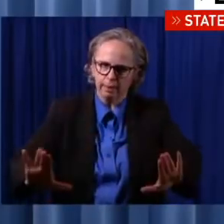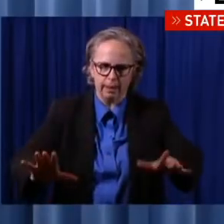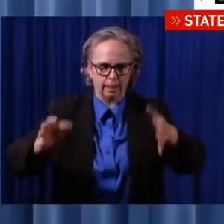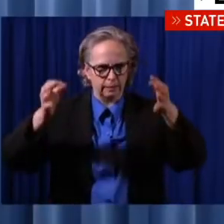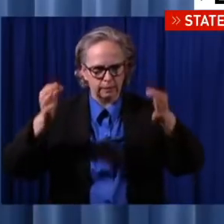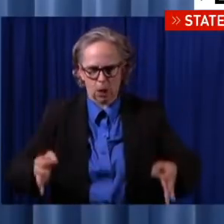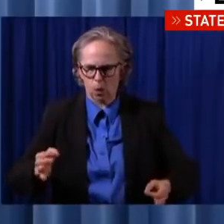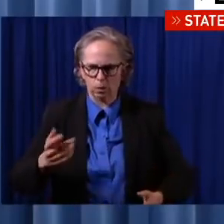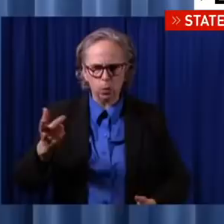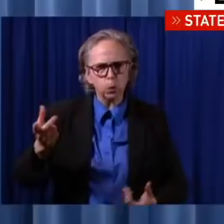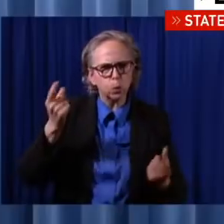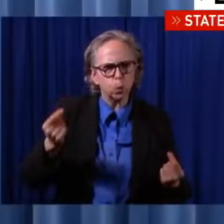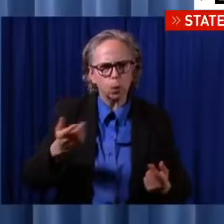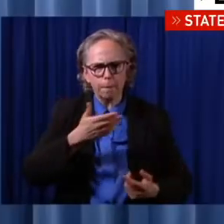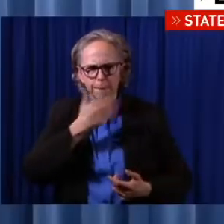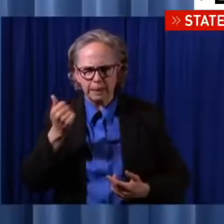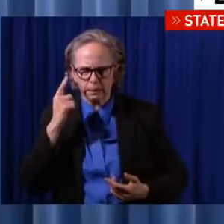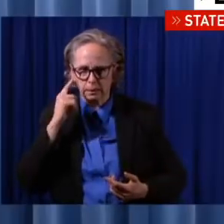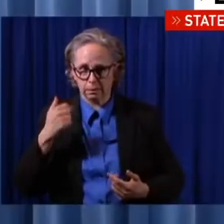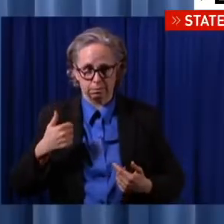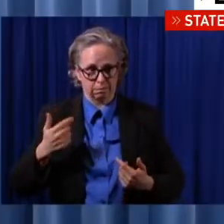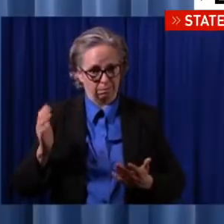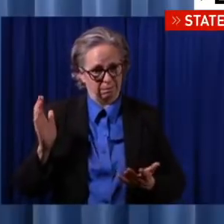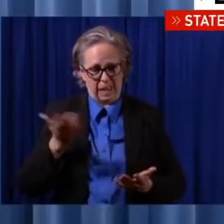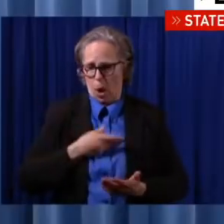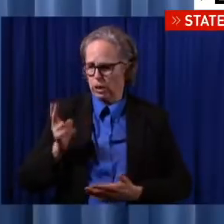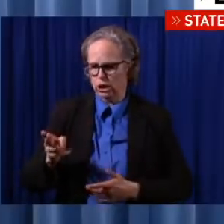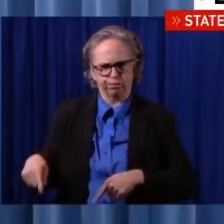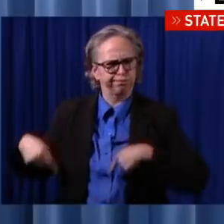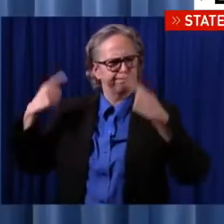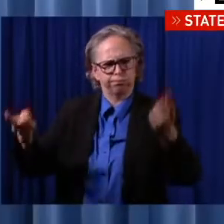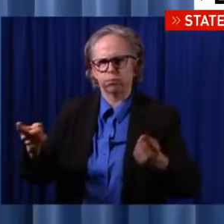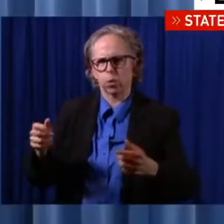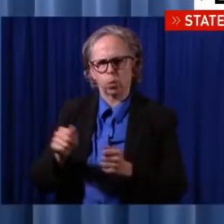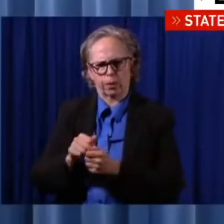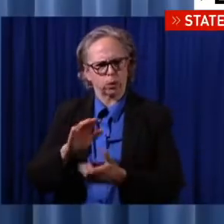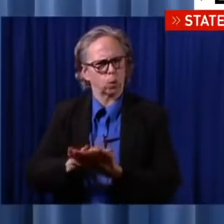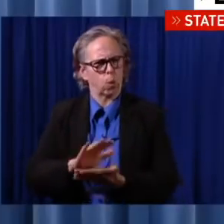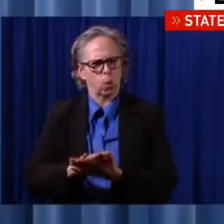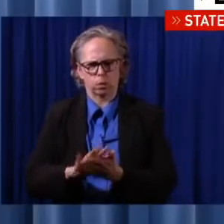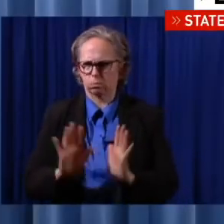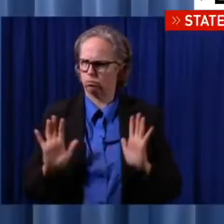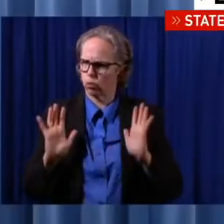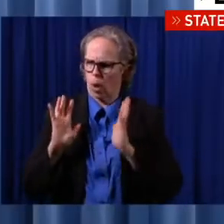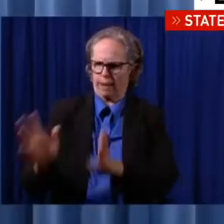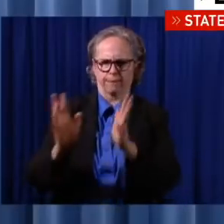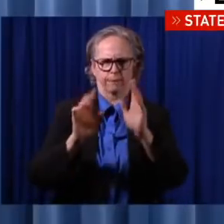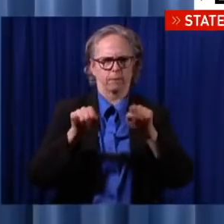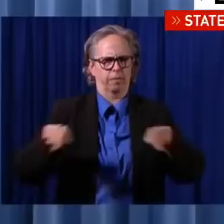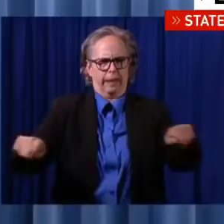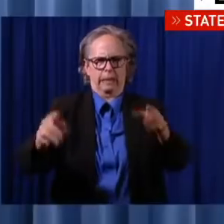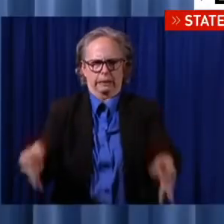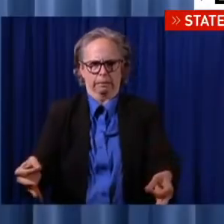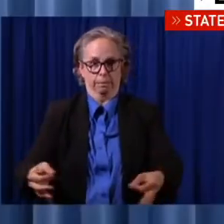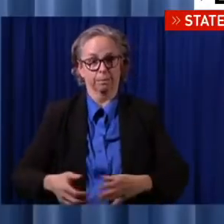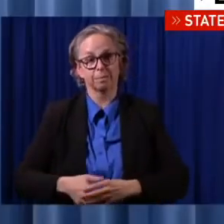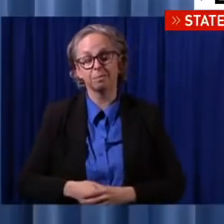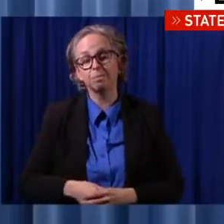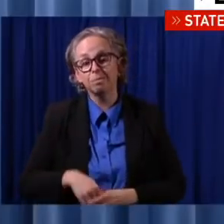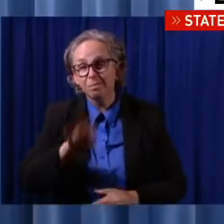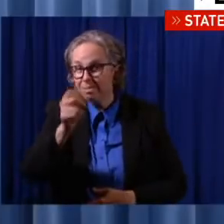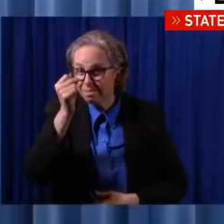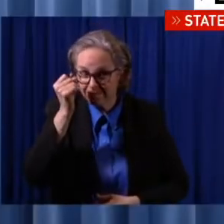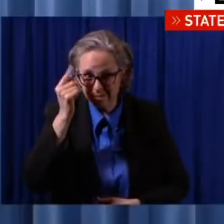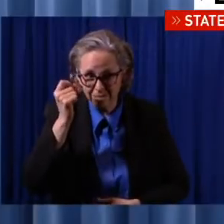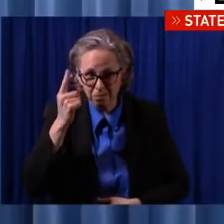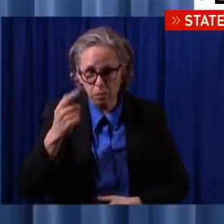been the history of what we've done with our schools in the state of Ohio. So we look to going back to school in